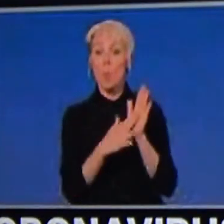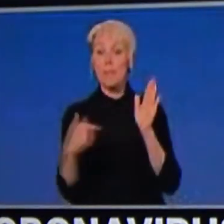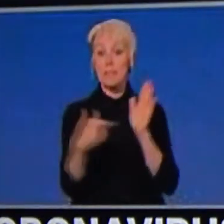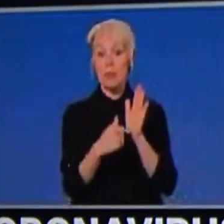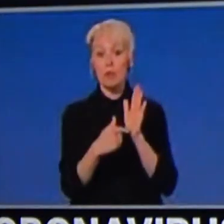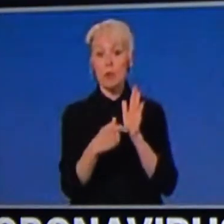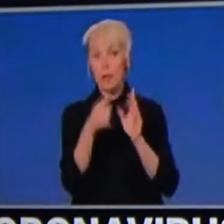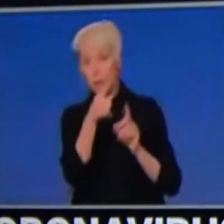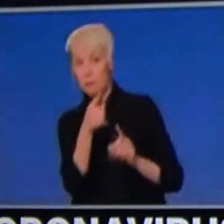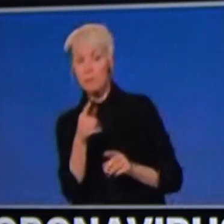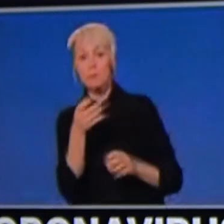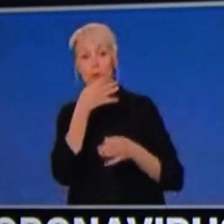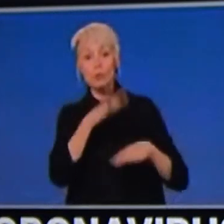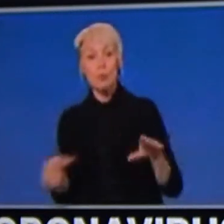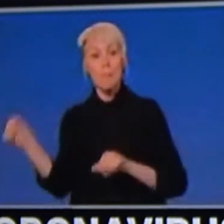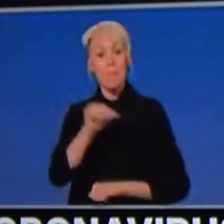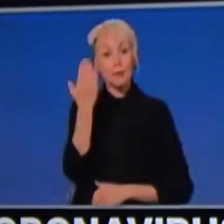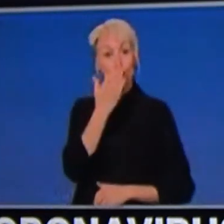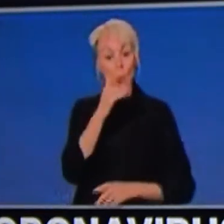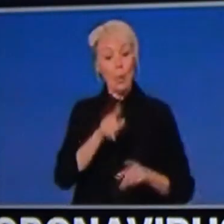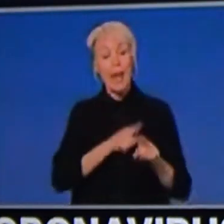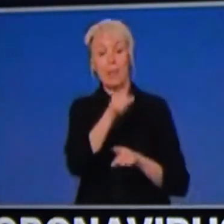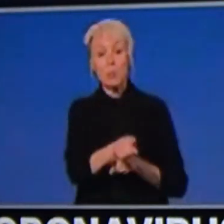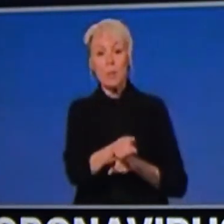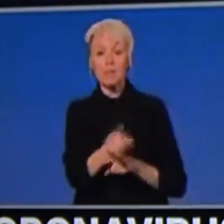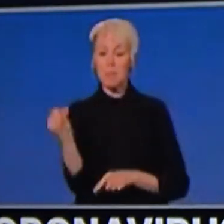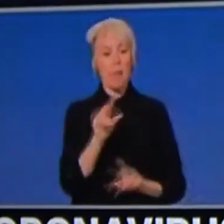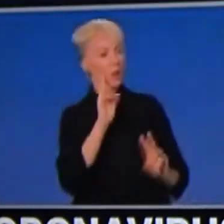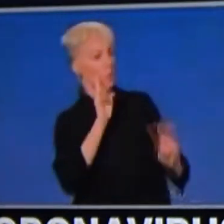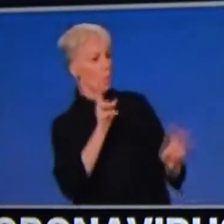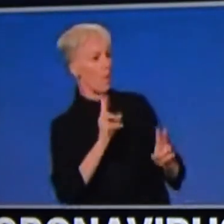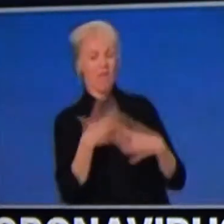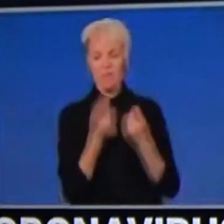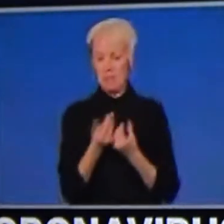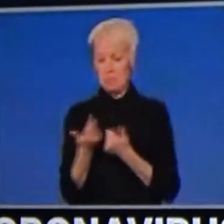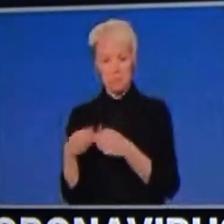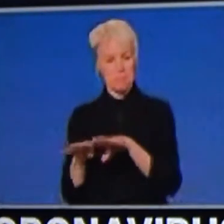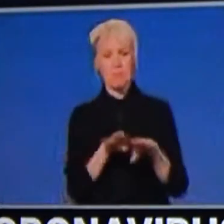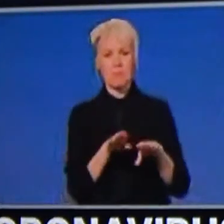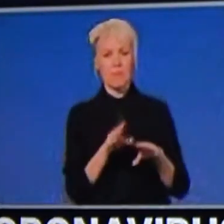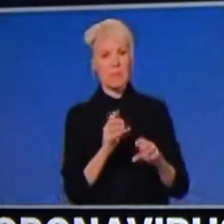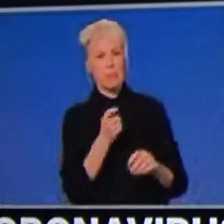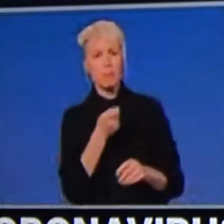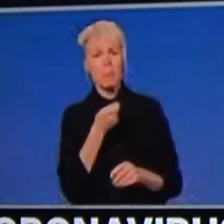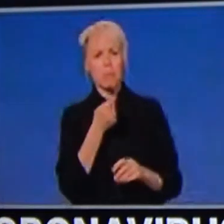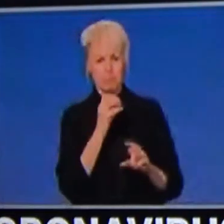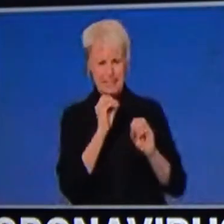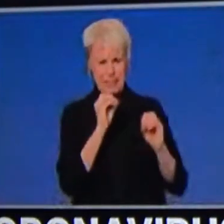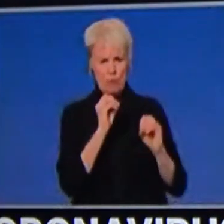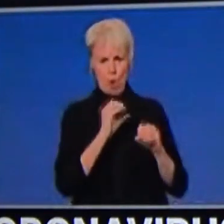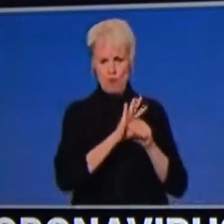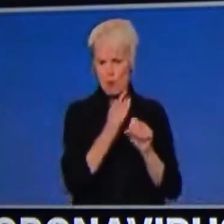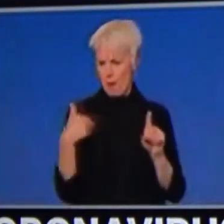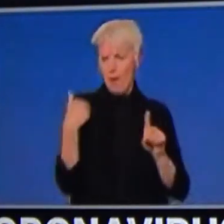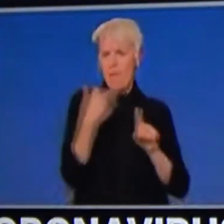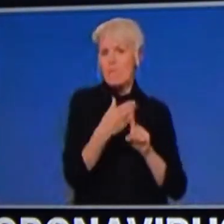next week and they'll be back exactly according to normal. There have been virtually no cases. I think there have been actually no cases for some time now in the Northern